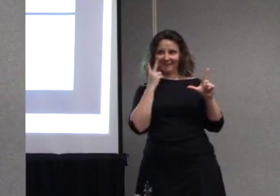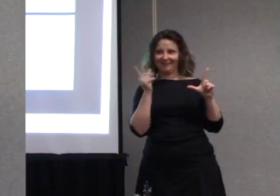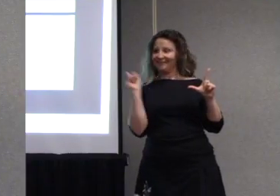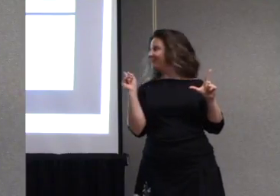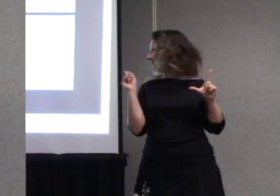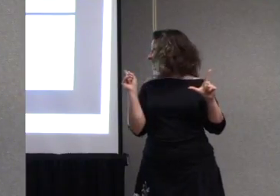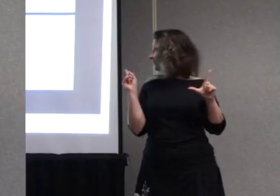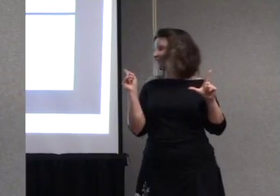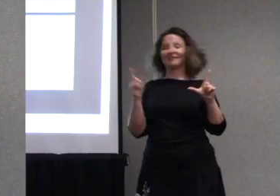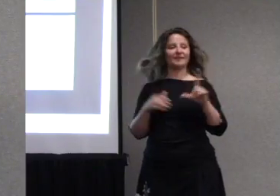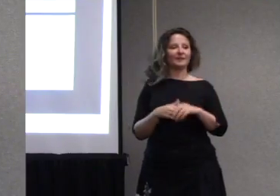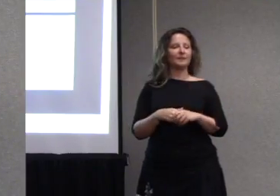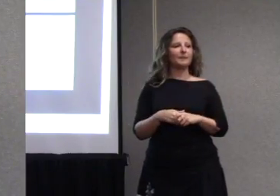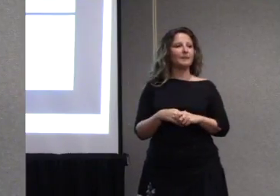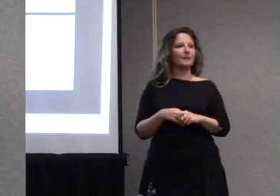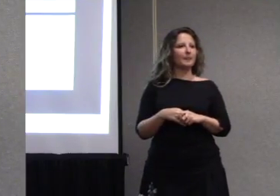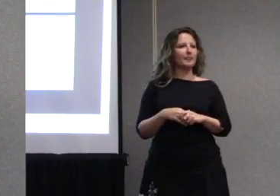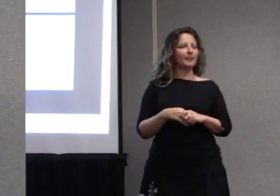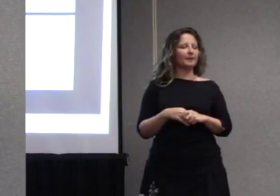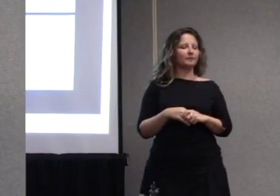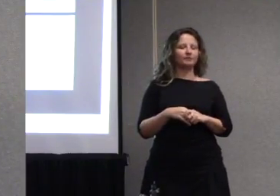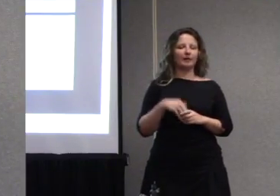recognize him?